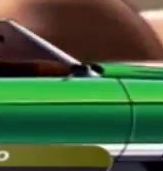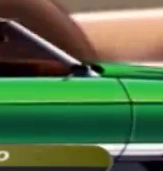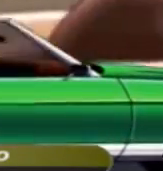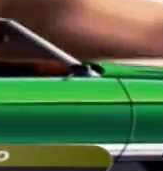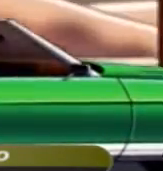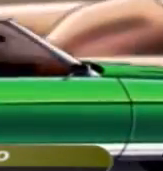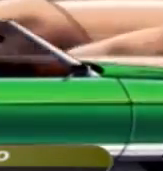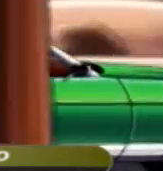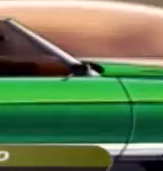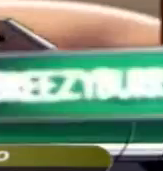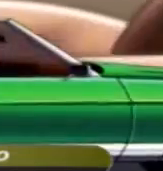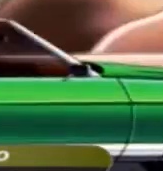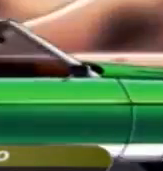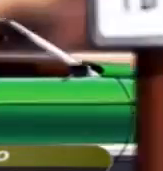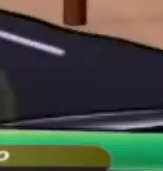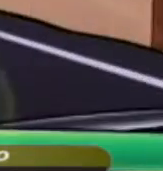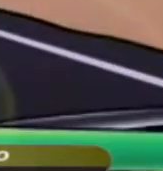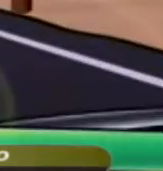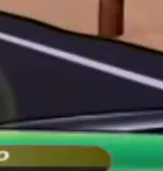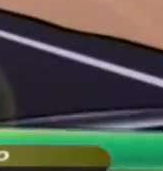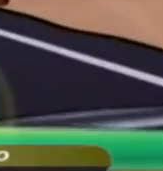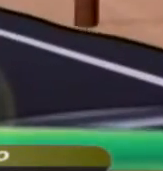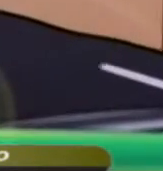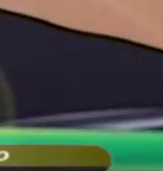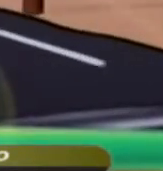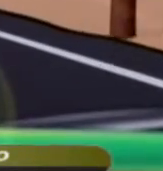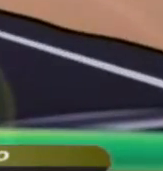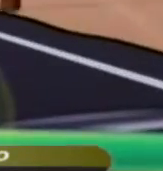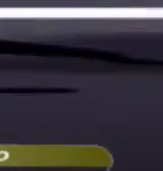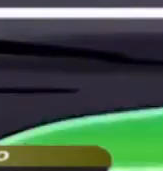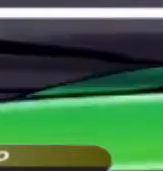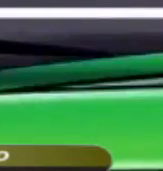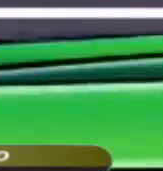on. Pamela, make you forgive me.